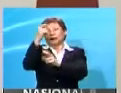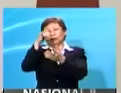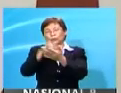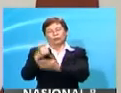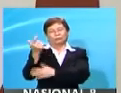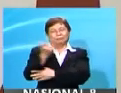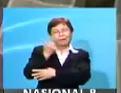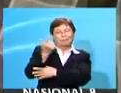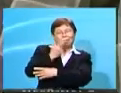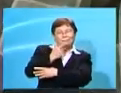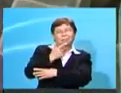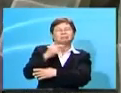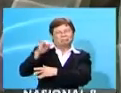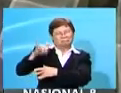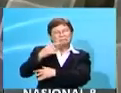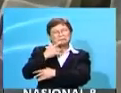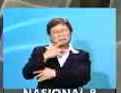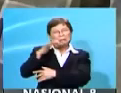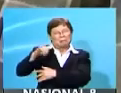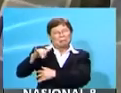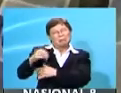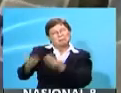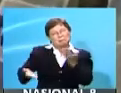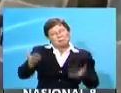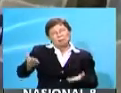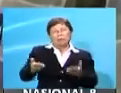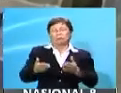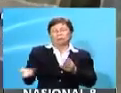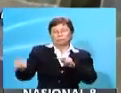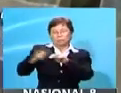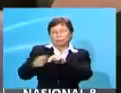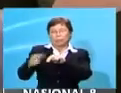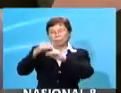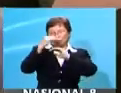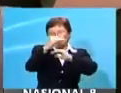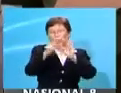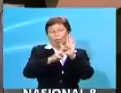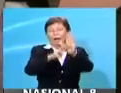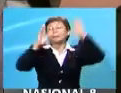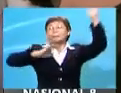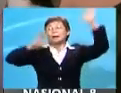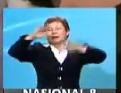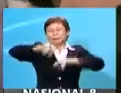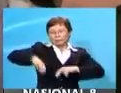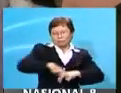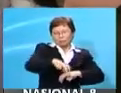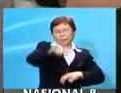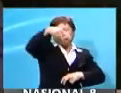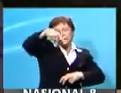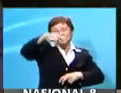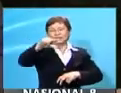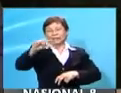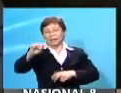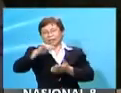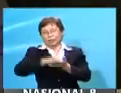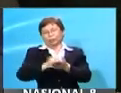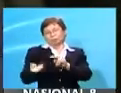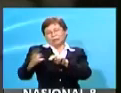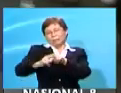tidak akan tidak menolak kemungkinan akan menimbangkan untuk menambah kota wakil negara dalam Siri jelajah PGA